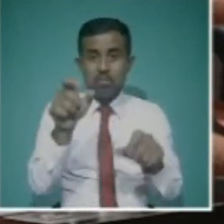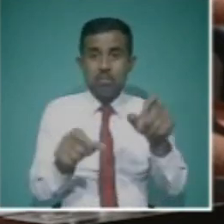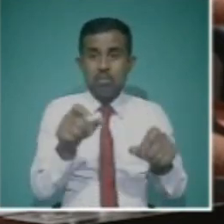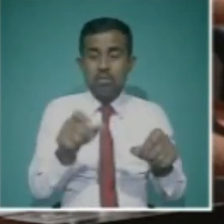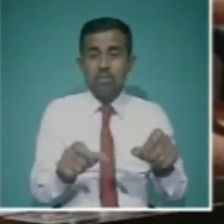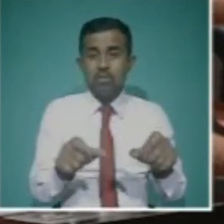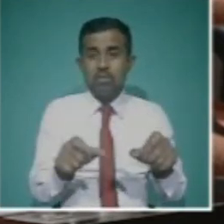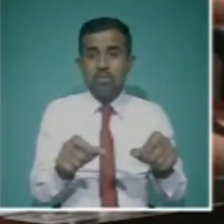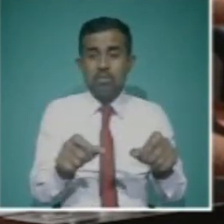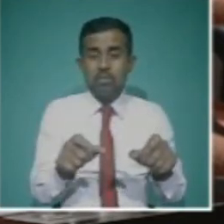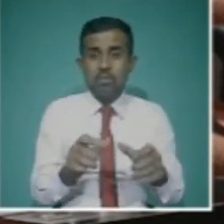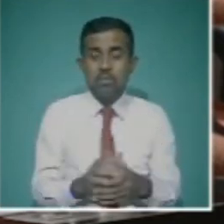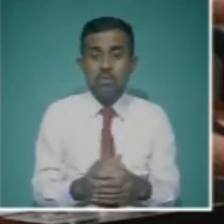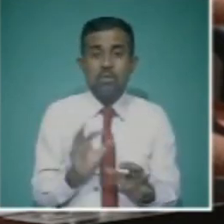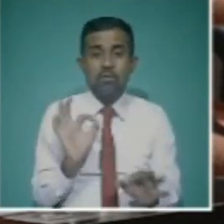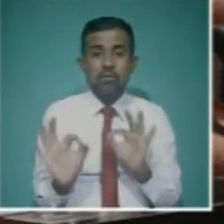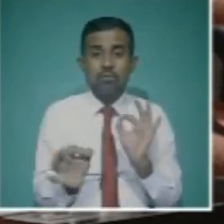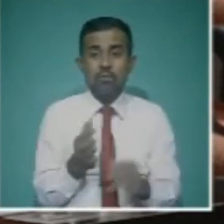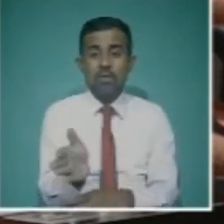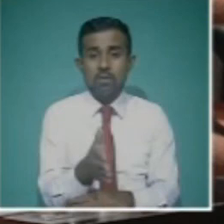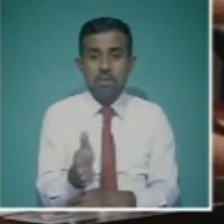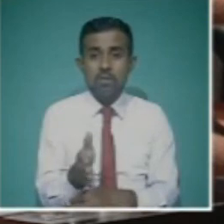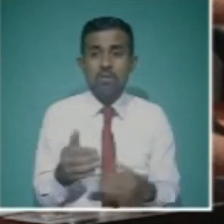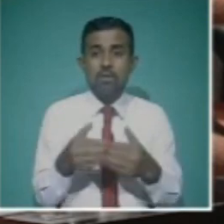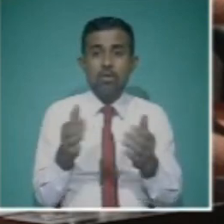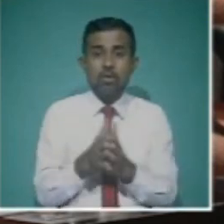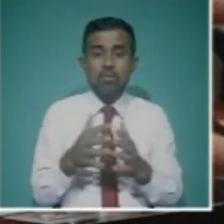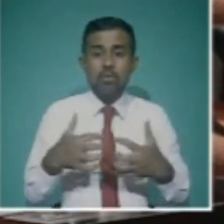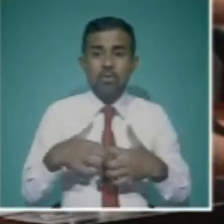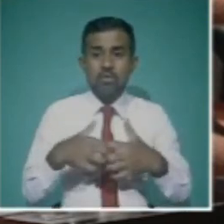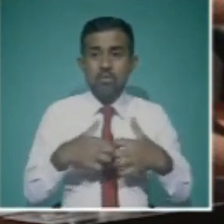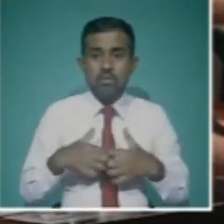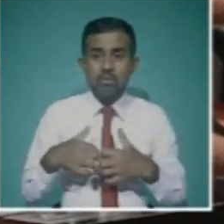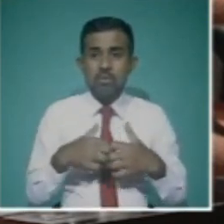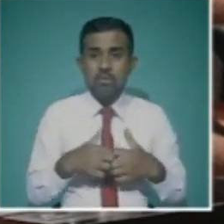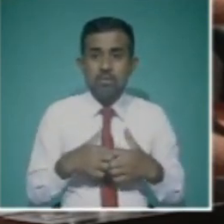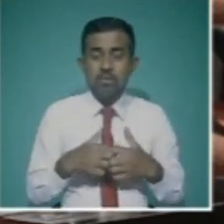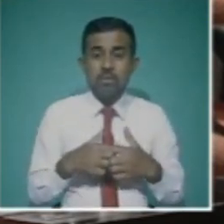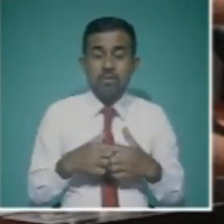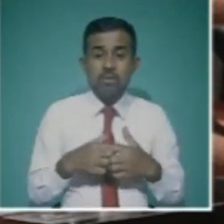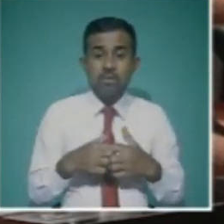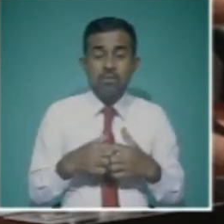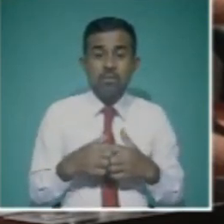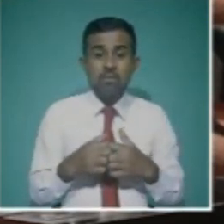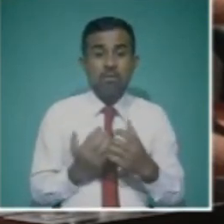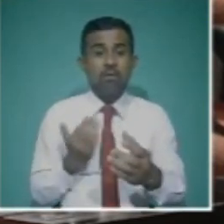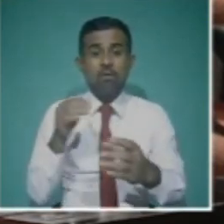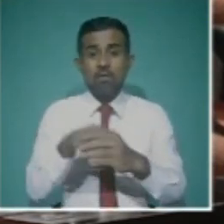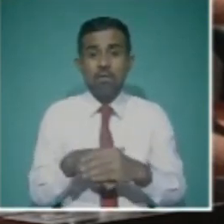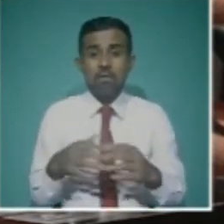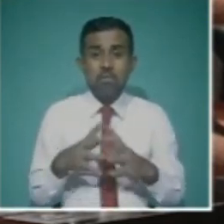are not resolved in one go and a holistic approach is not taken, this country will